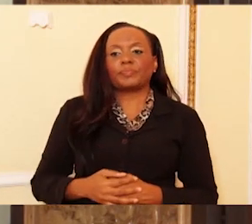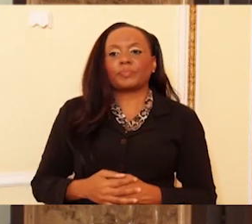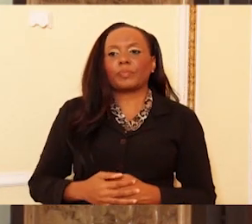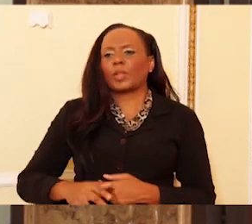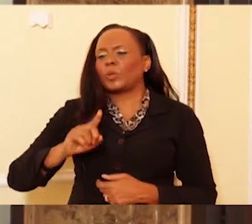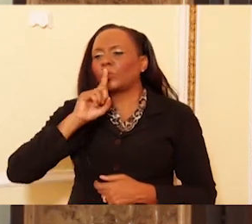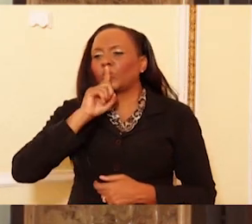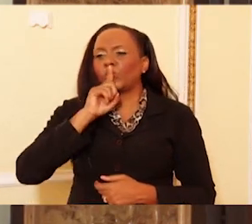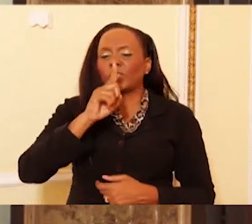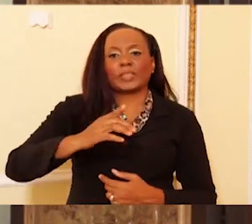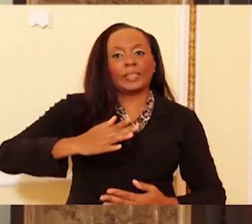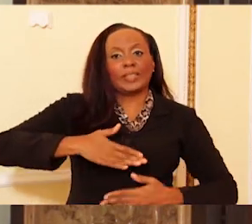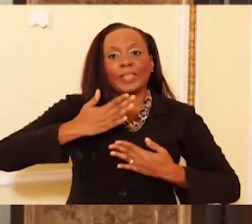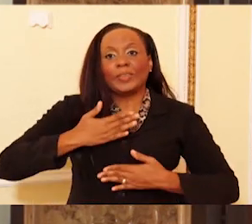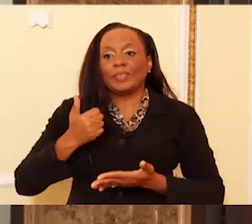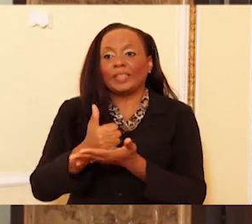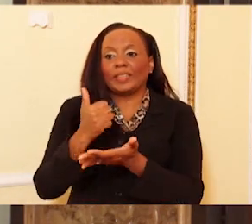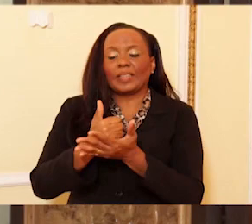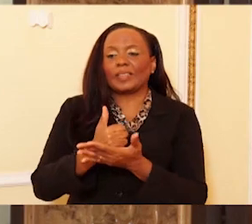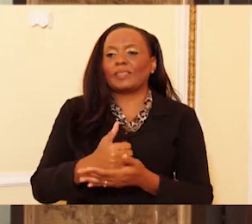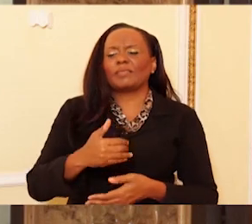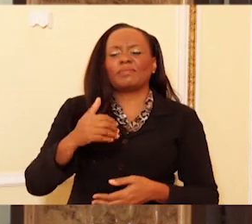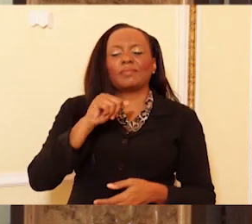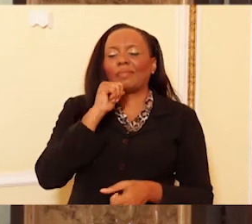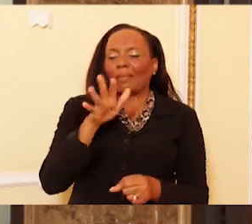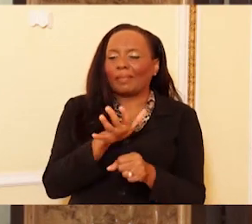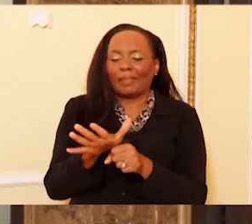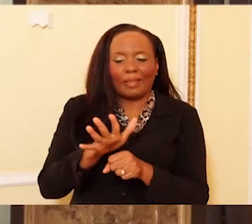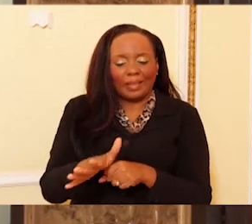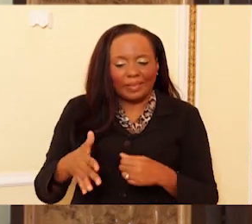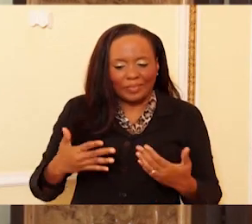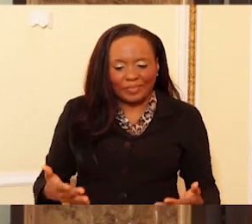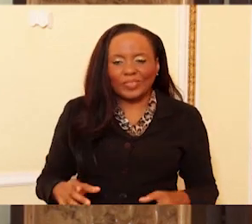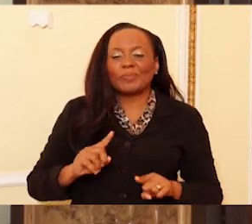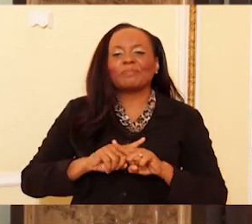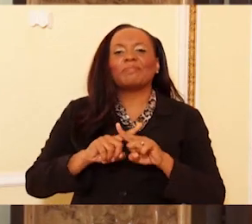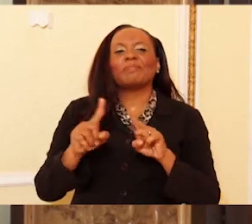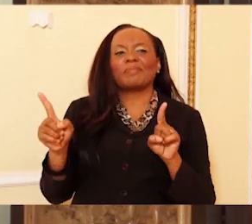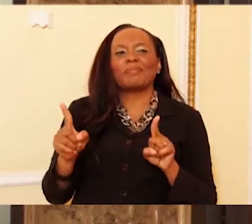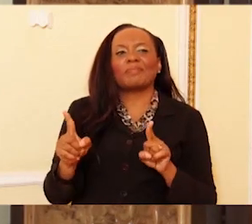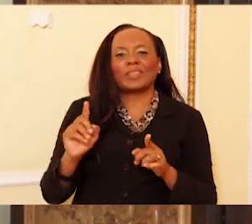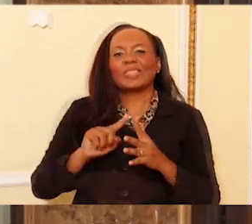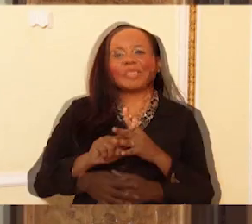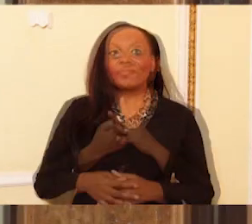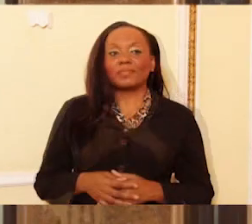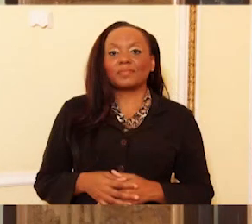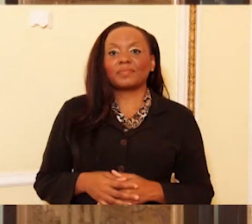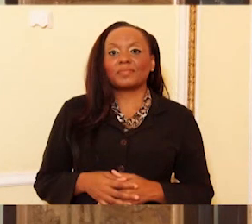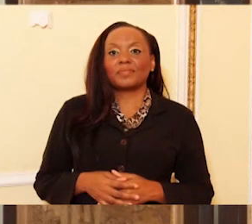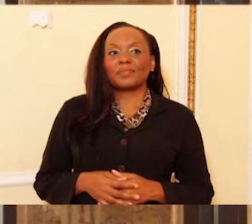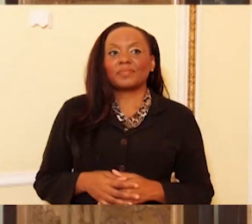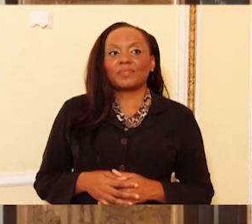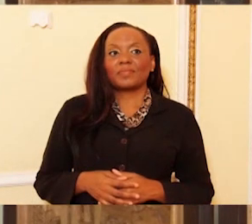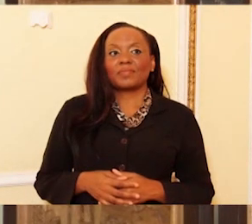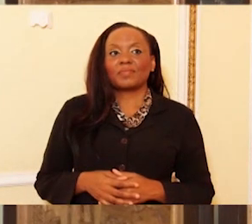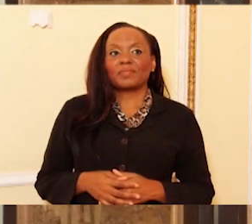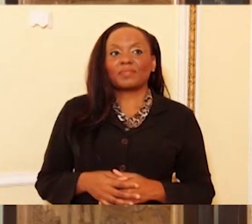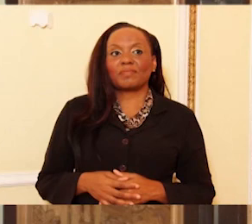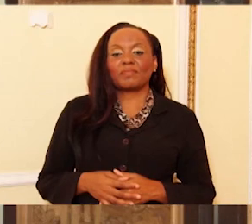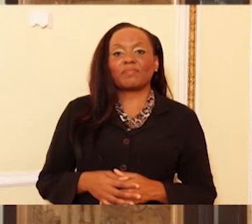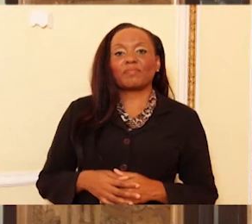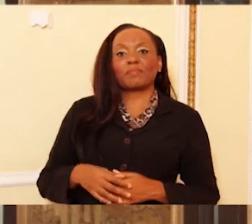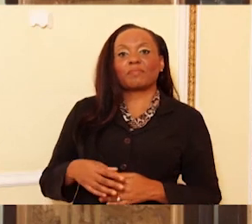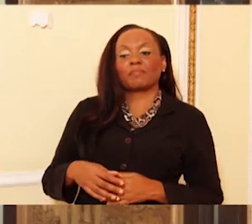help, and we know it's not enough, but it is a start. Thank you. Mrs. Pippa Chalice